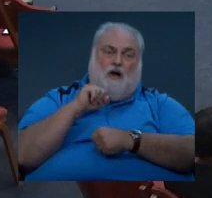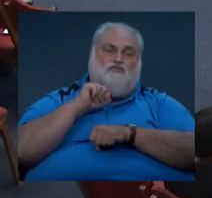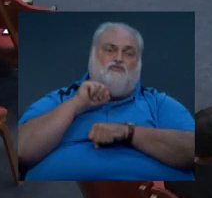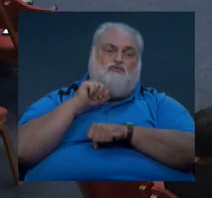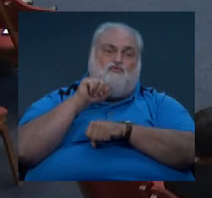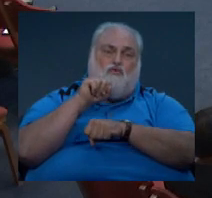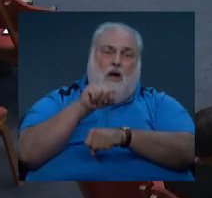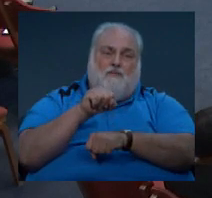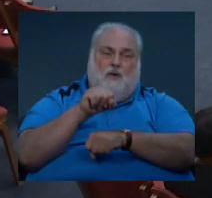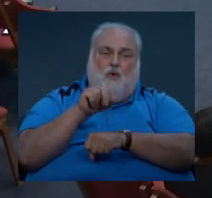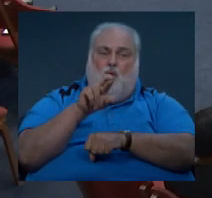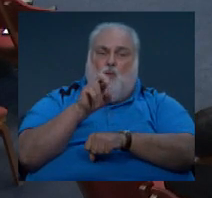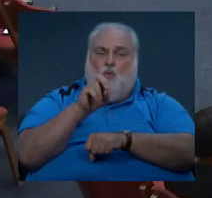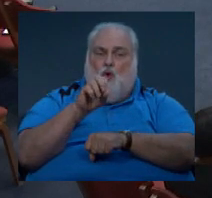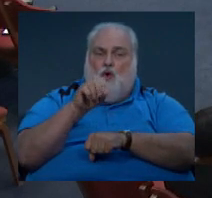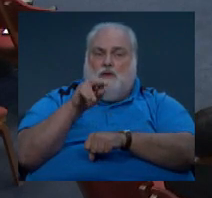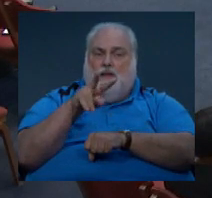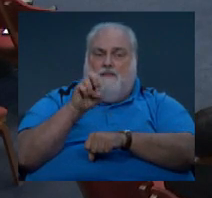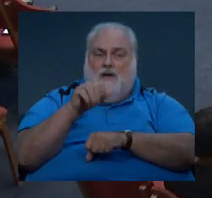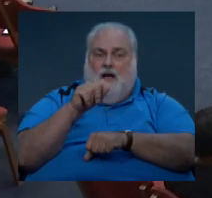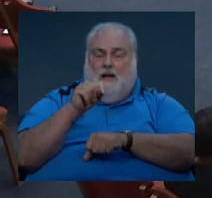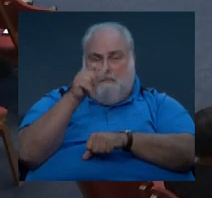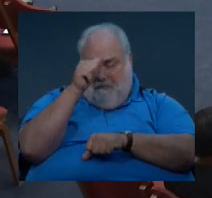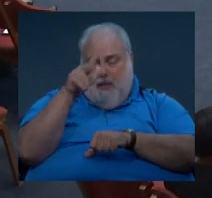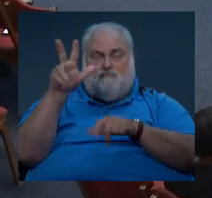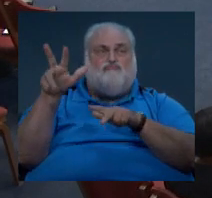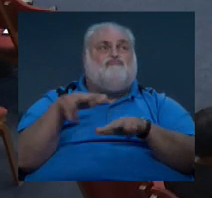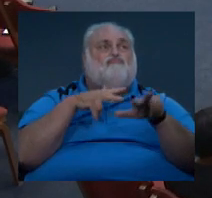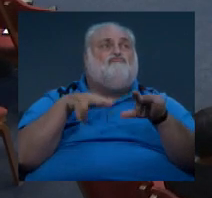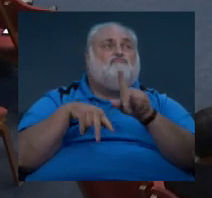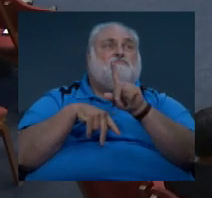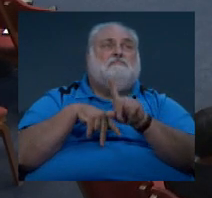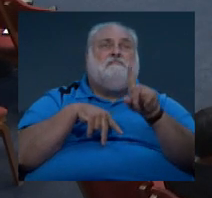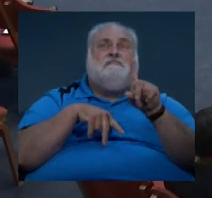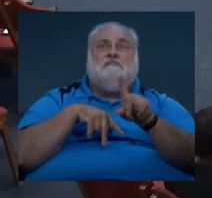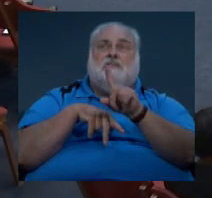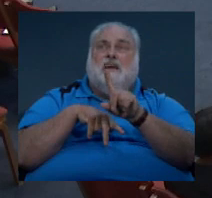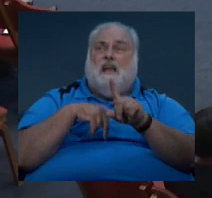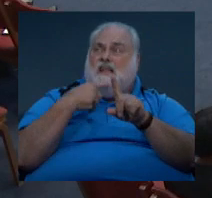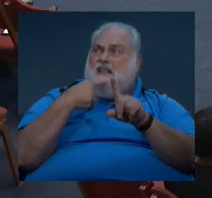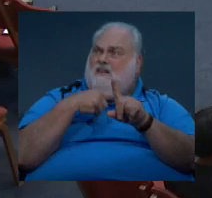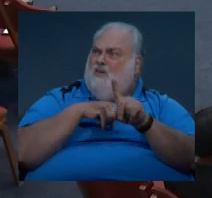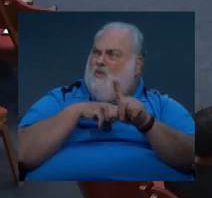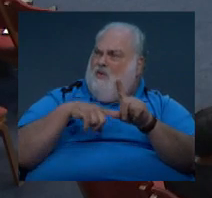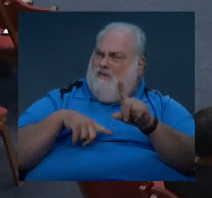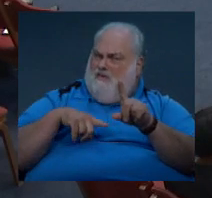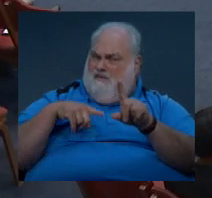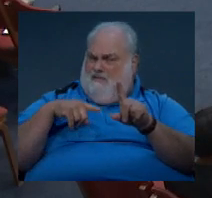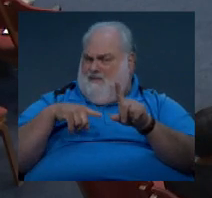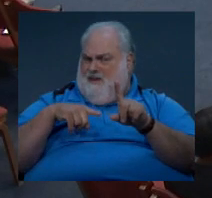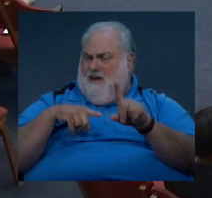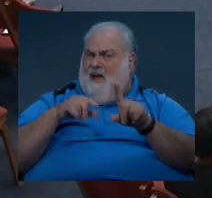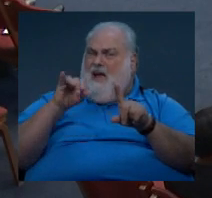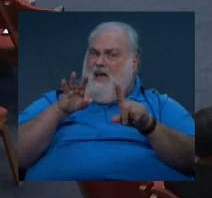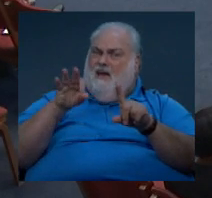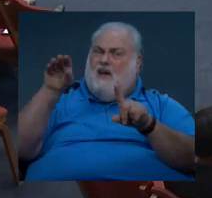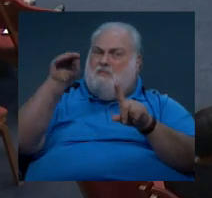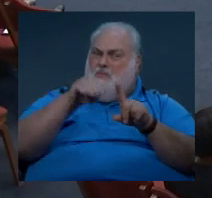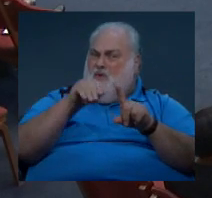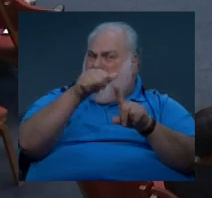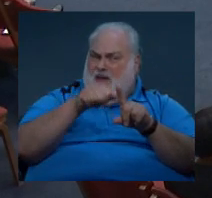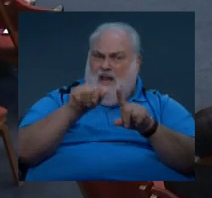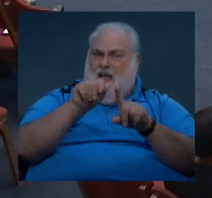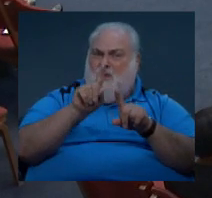Roosevelt, seeing men walking aimlessly down the street. And I said to the Lord, I said, if I ever move